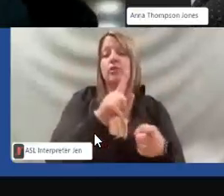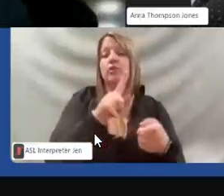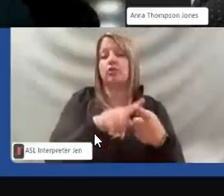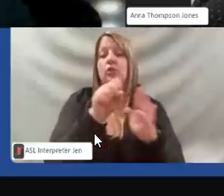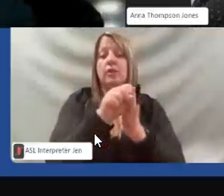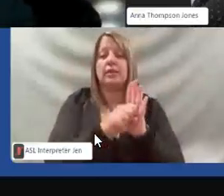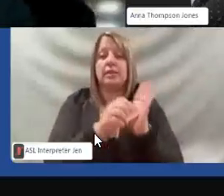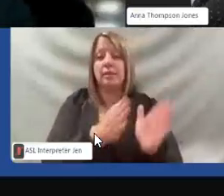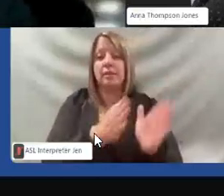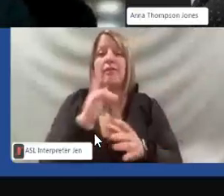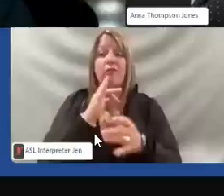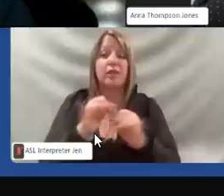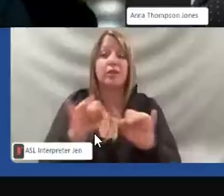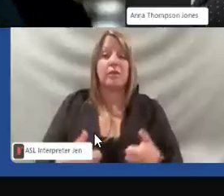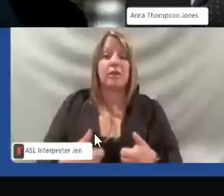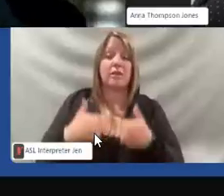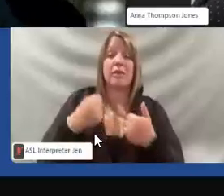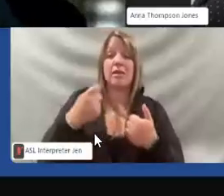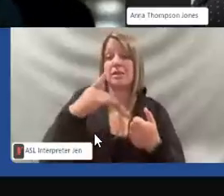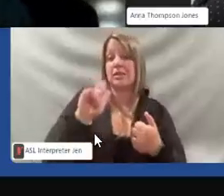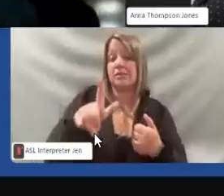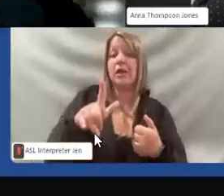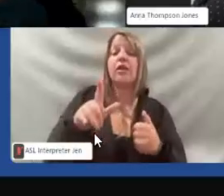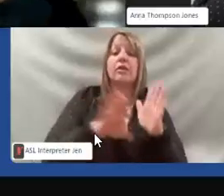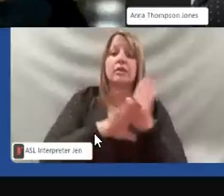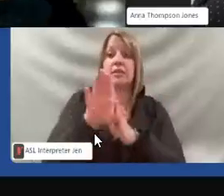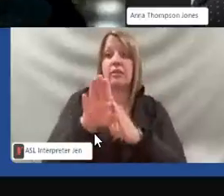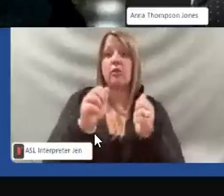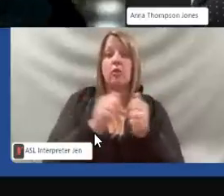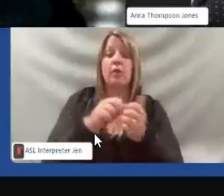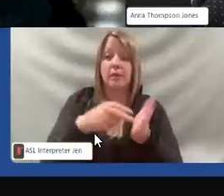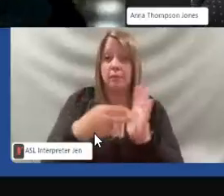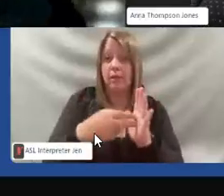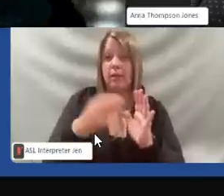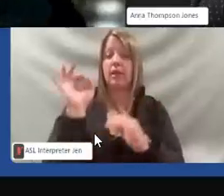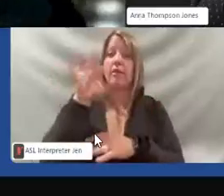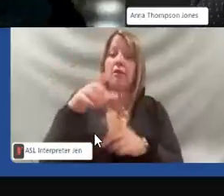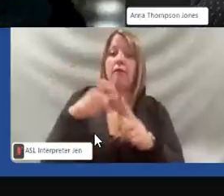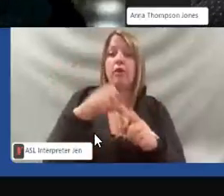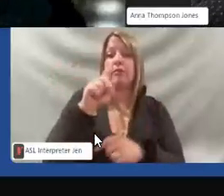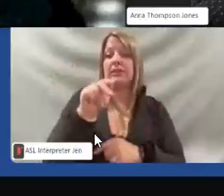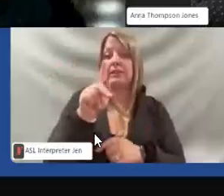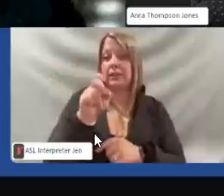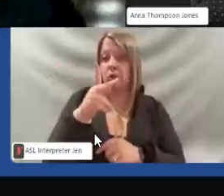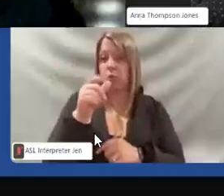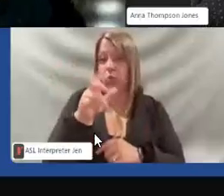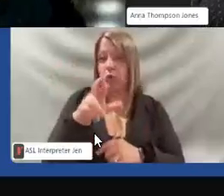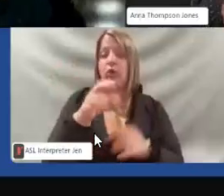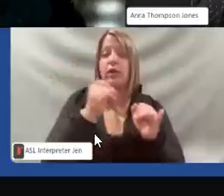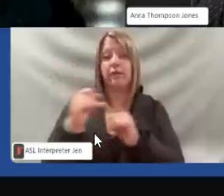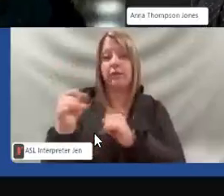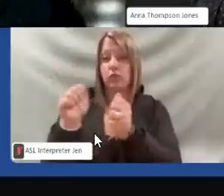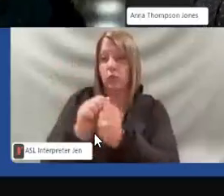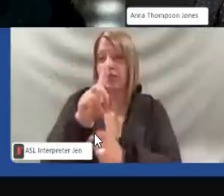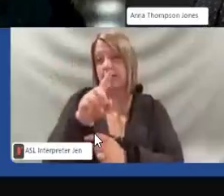state plan for independent living, the SPIL, is developed with broad and meaningful input from stakeholders, including individuals with